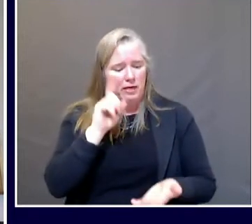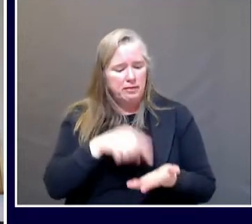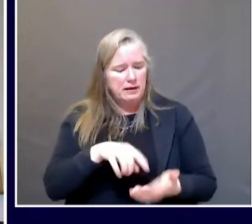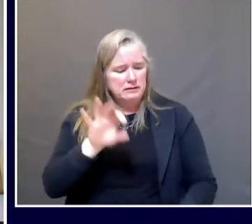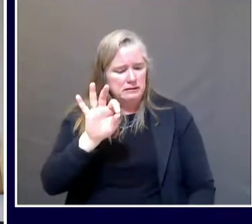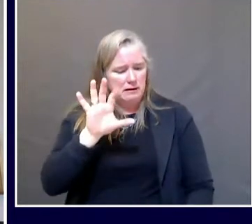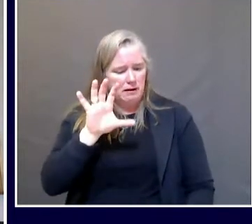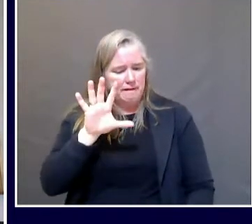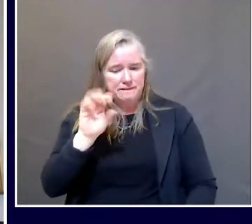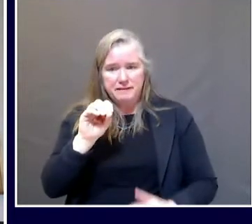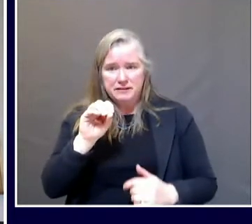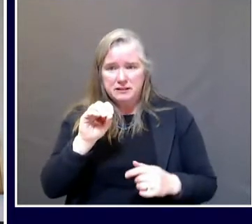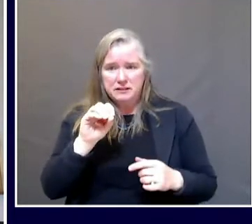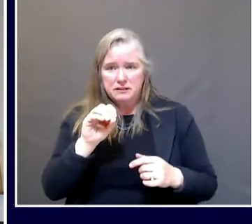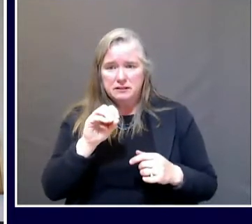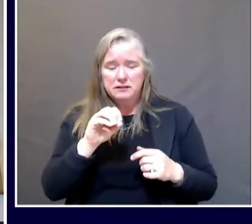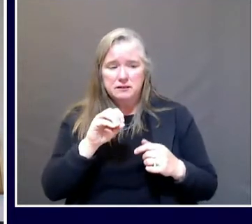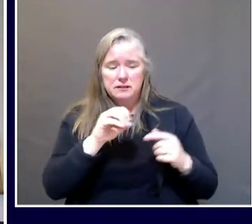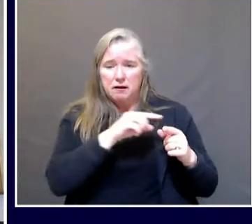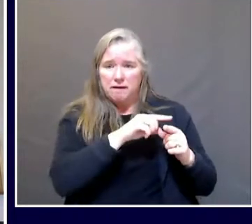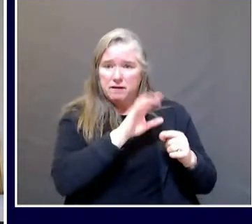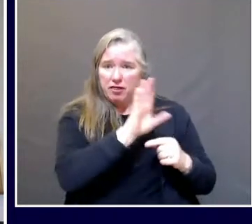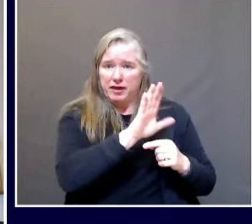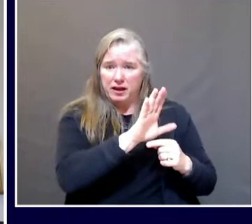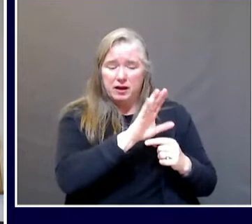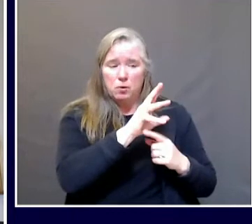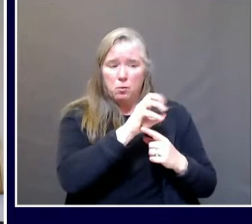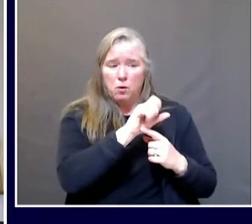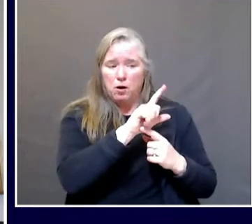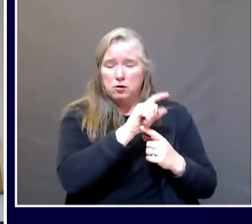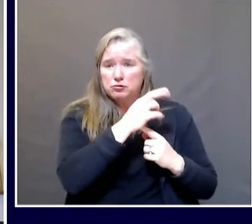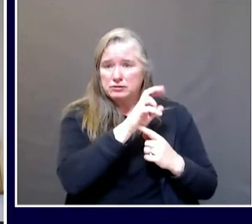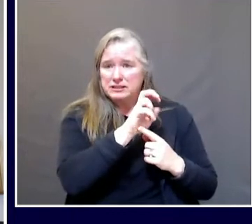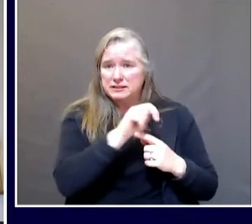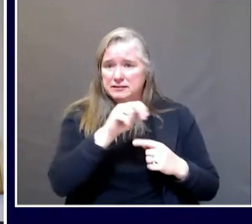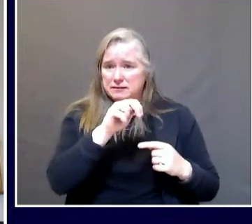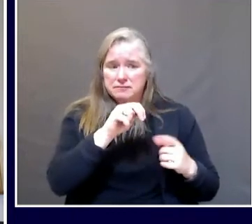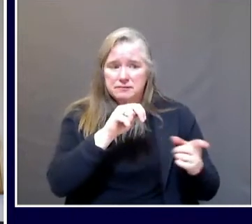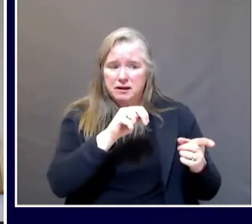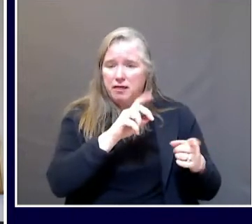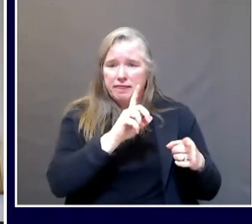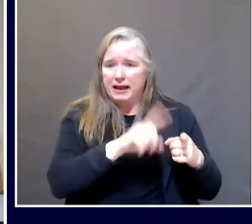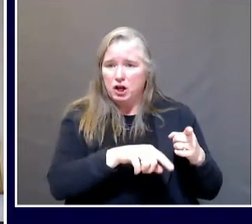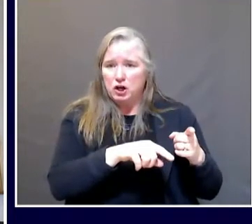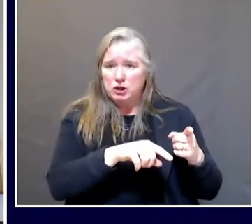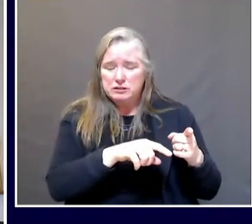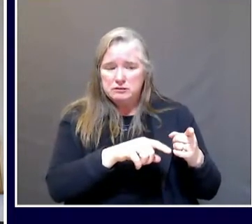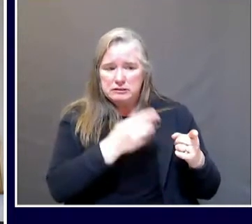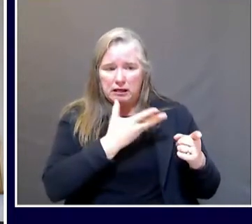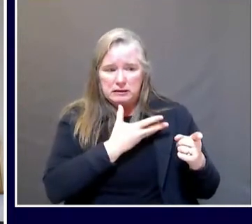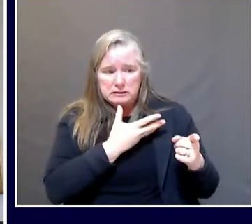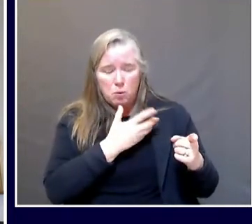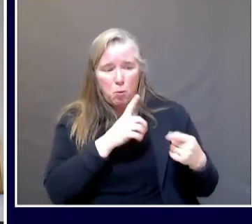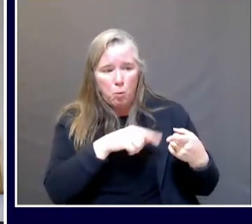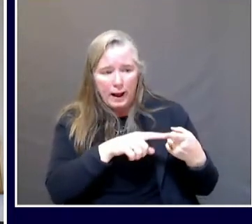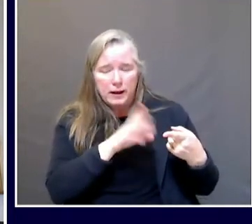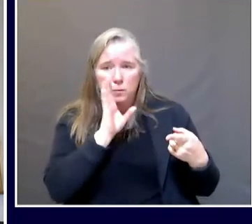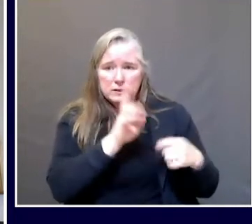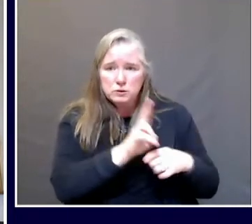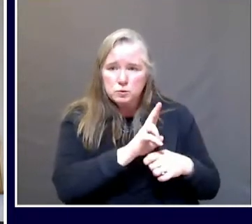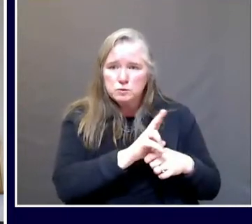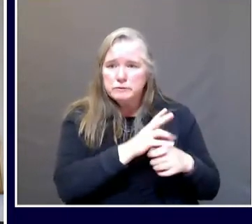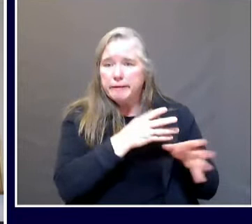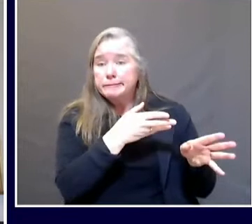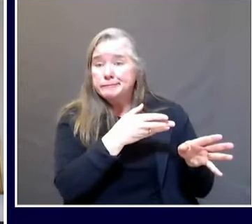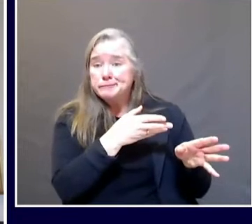1,950 doses of Pfizer vaccine from Walgreens. They were not able to give us clear guidance and timelines as